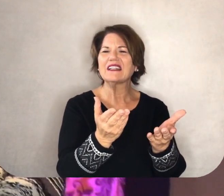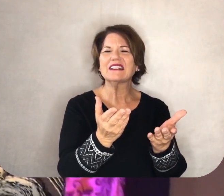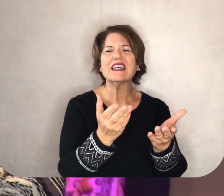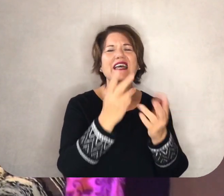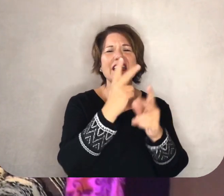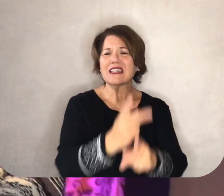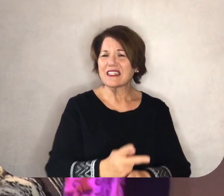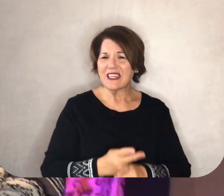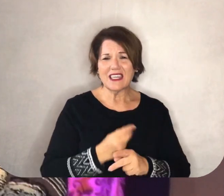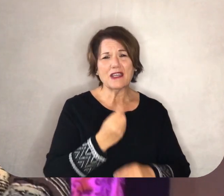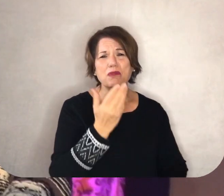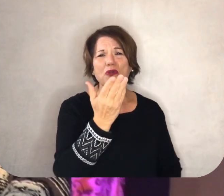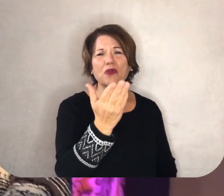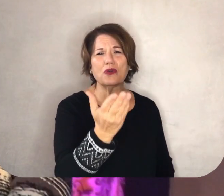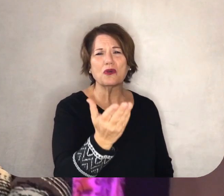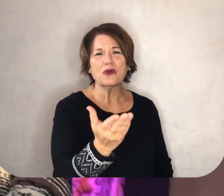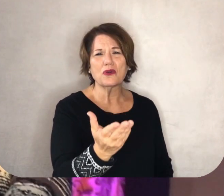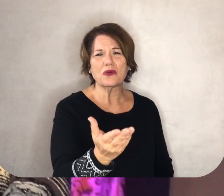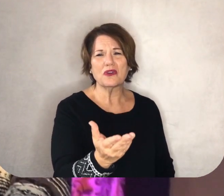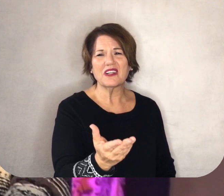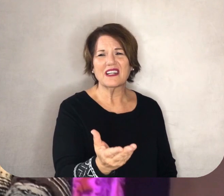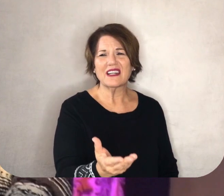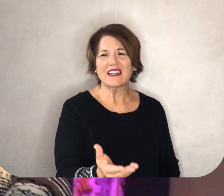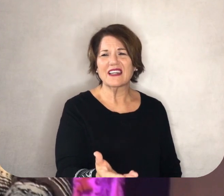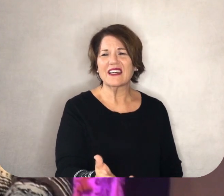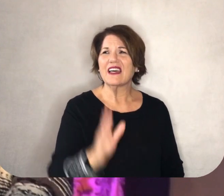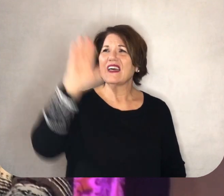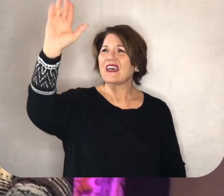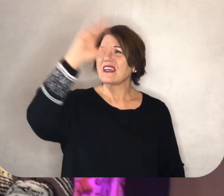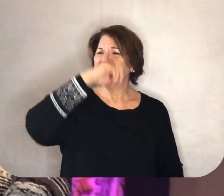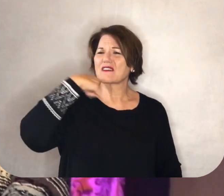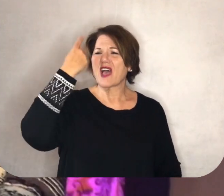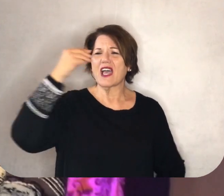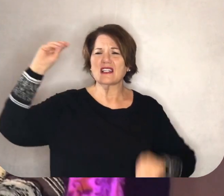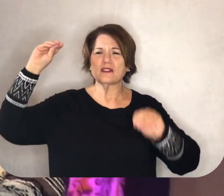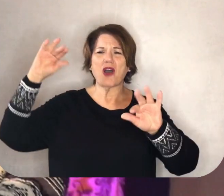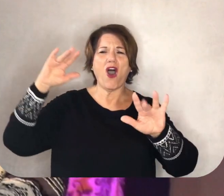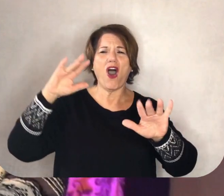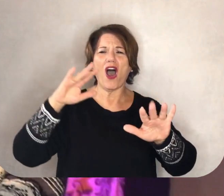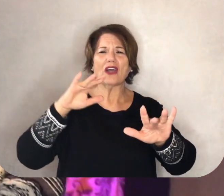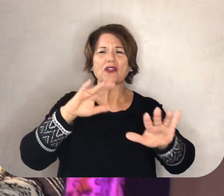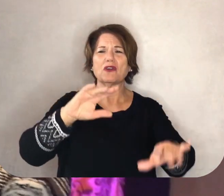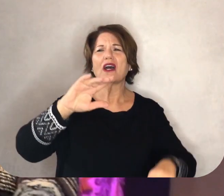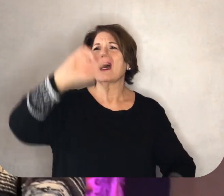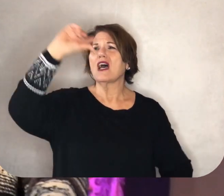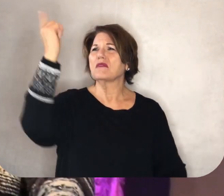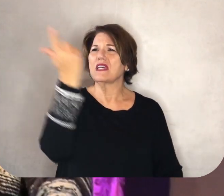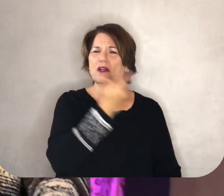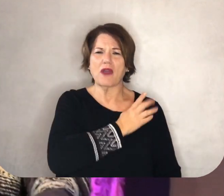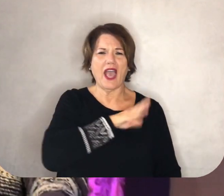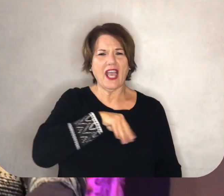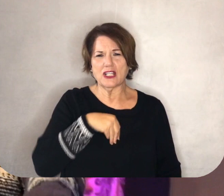and keep you, make his face shine upon you and